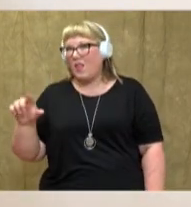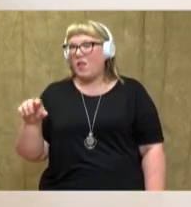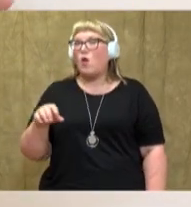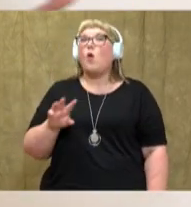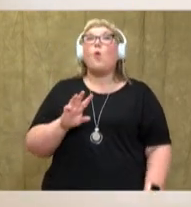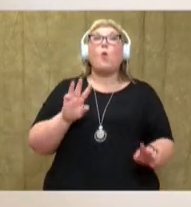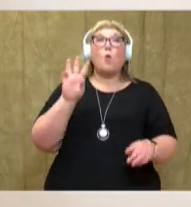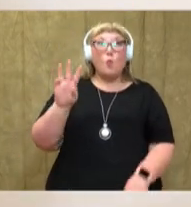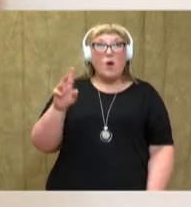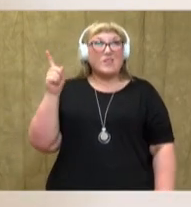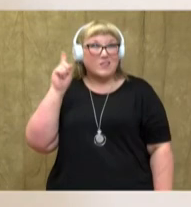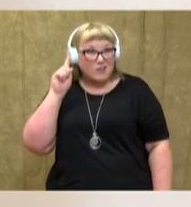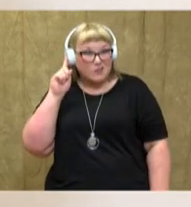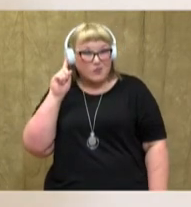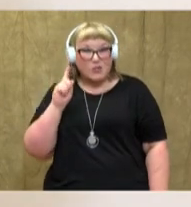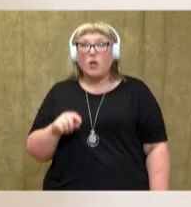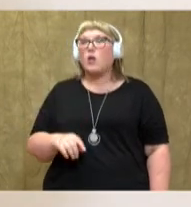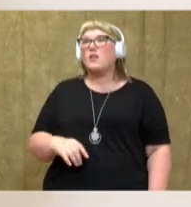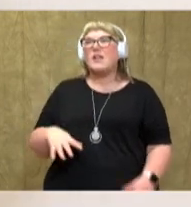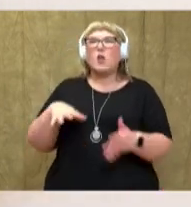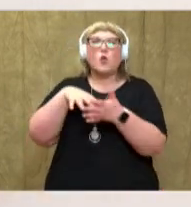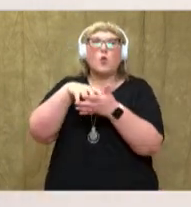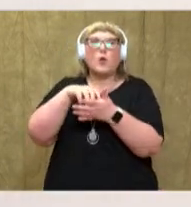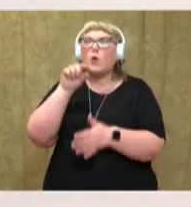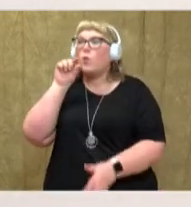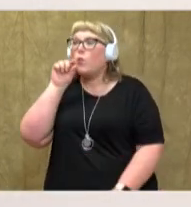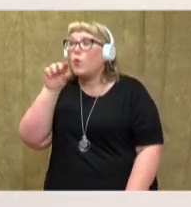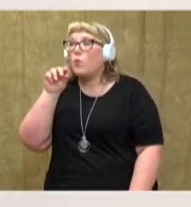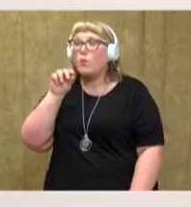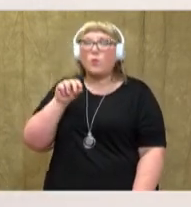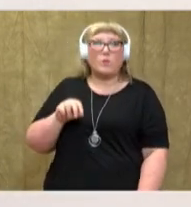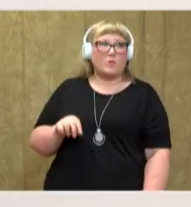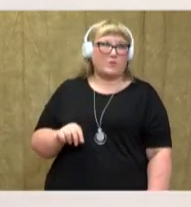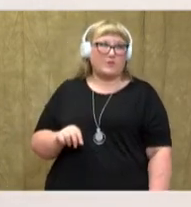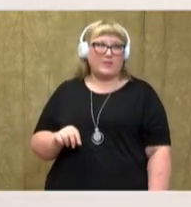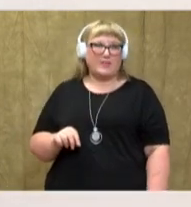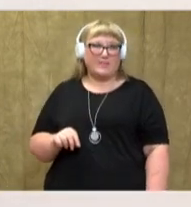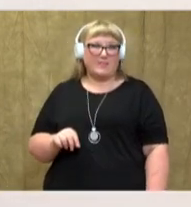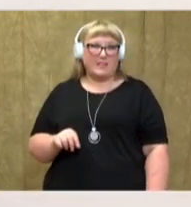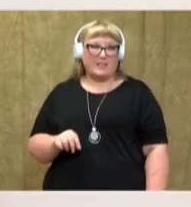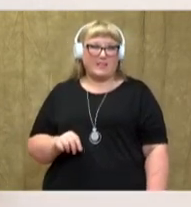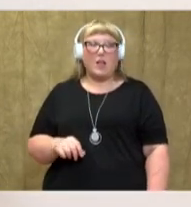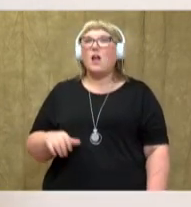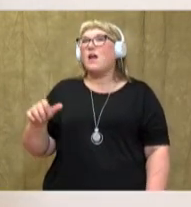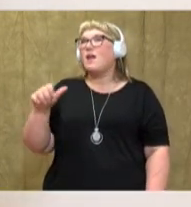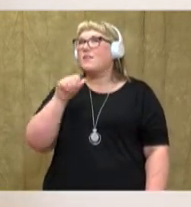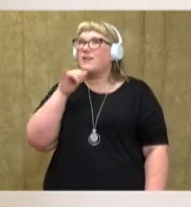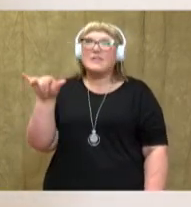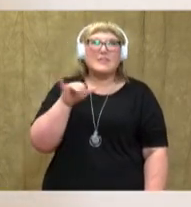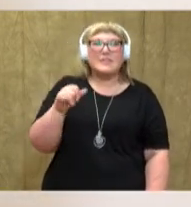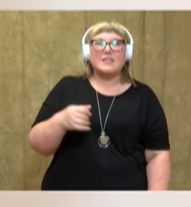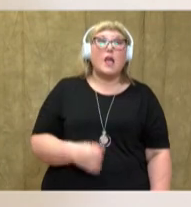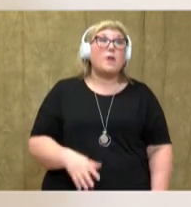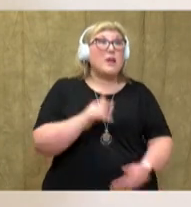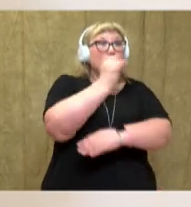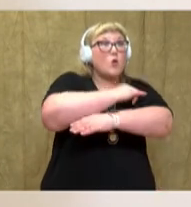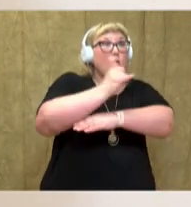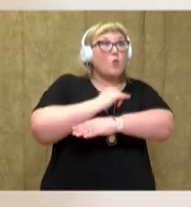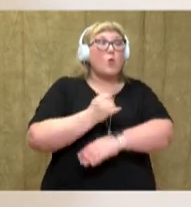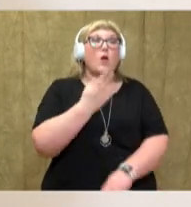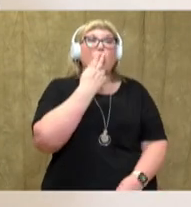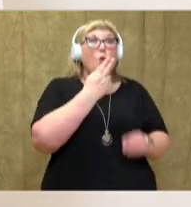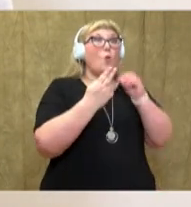sound well, makes the weaker burst stand for the digraph in the word whale. In order for us